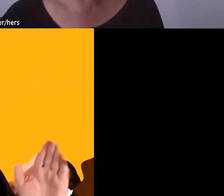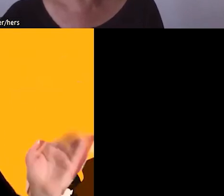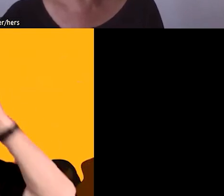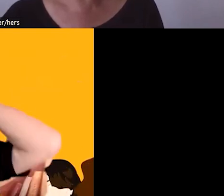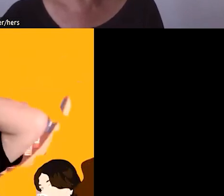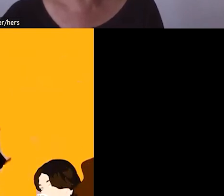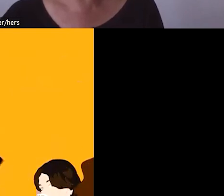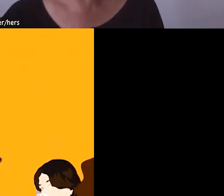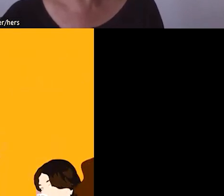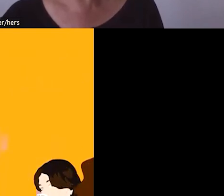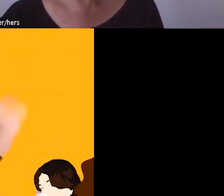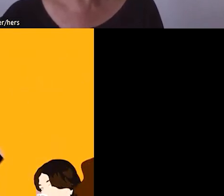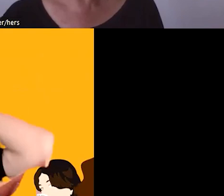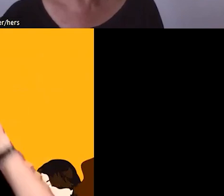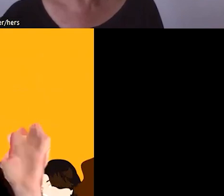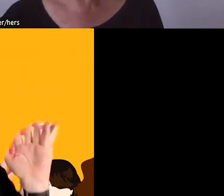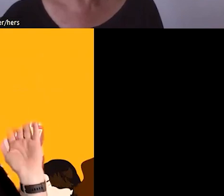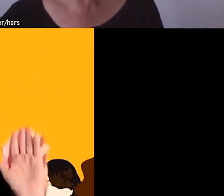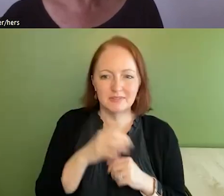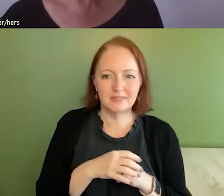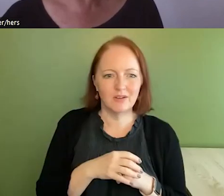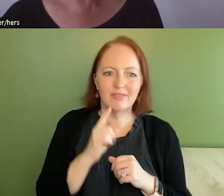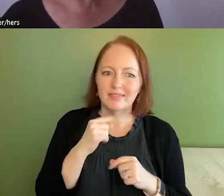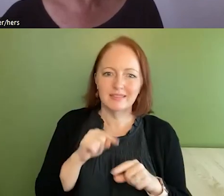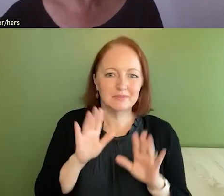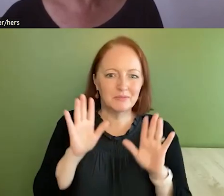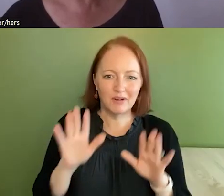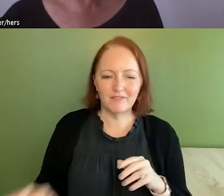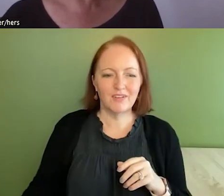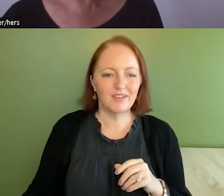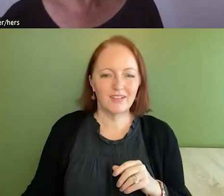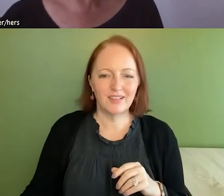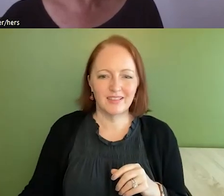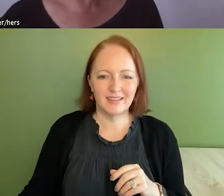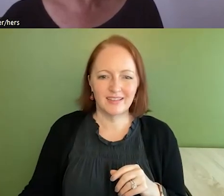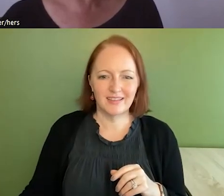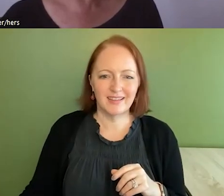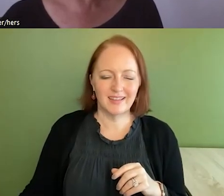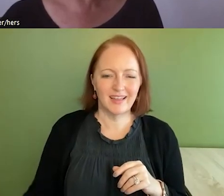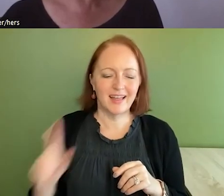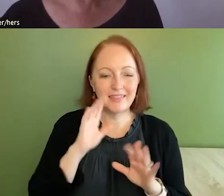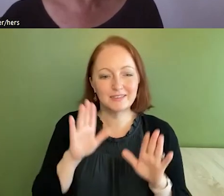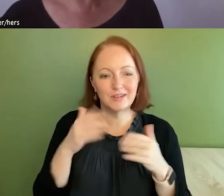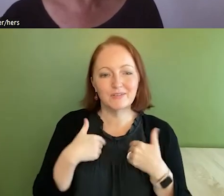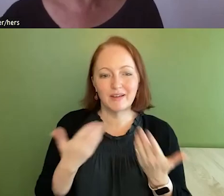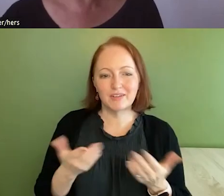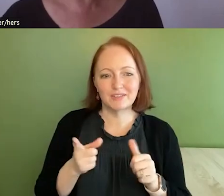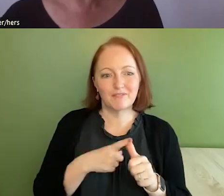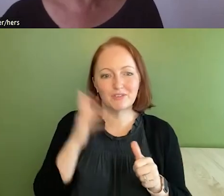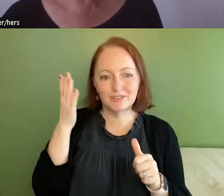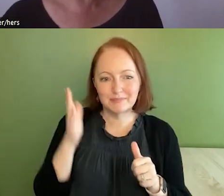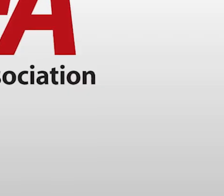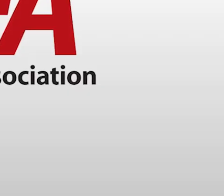I think we're almost out of time. And so this has been wonderful. I think it's really great to have you here, especially as the first speaker